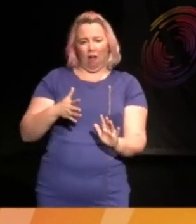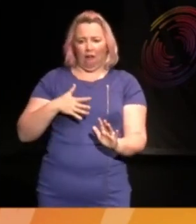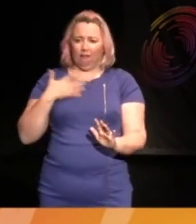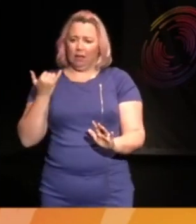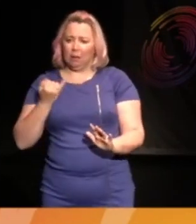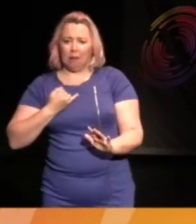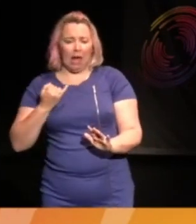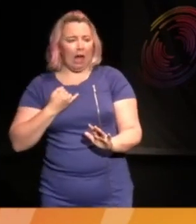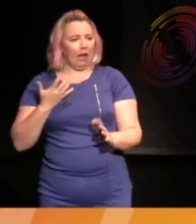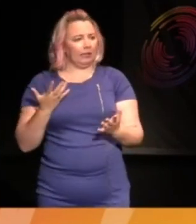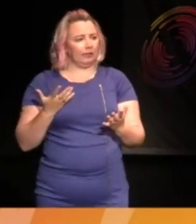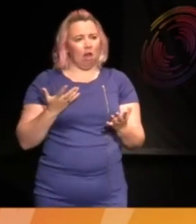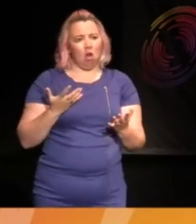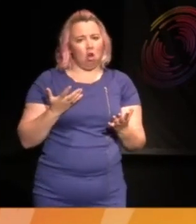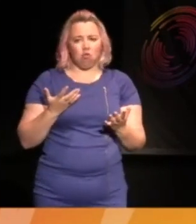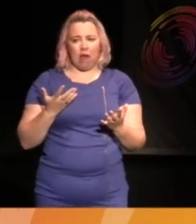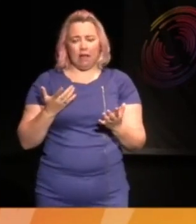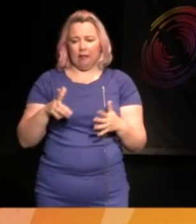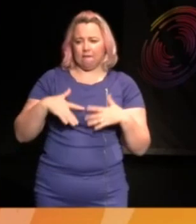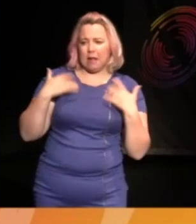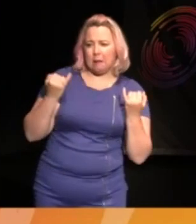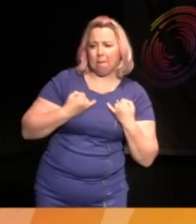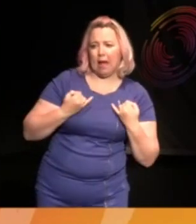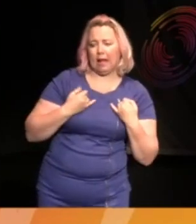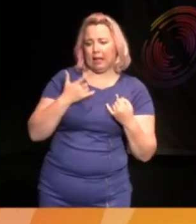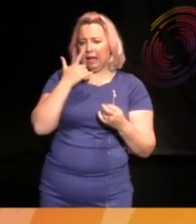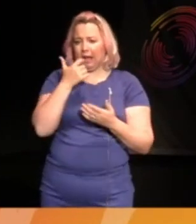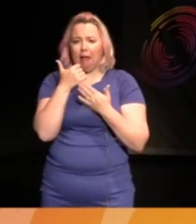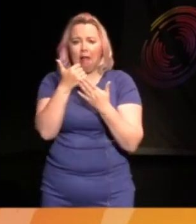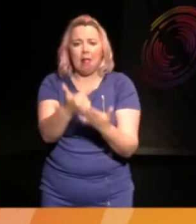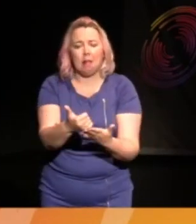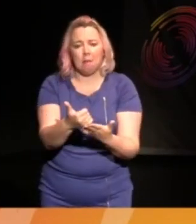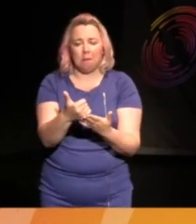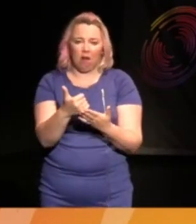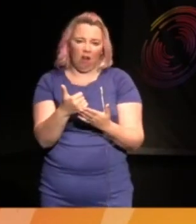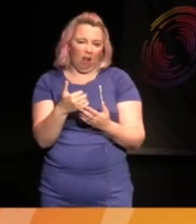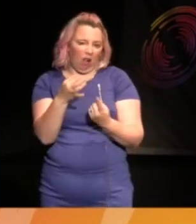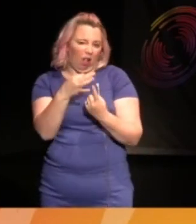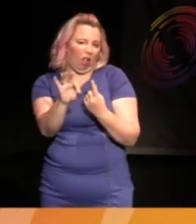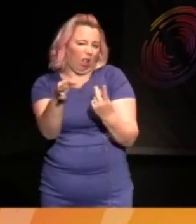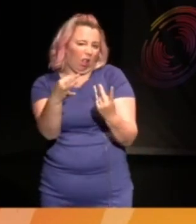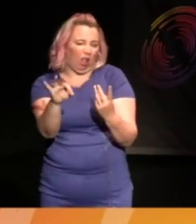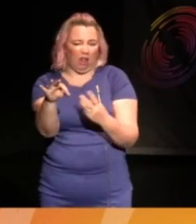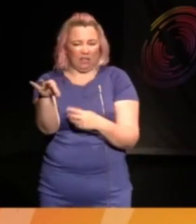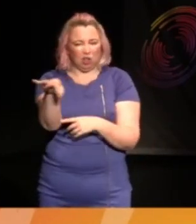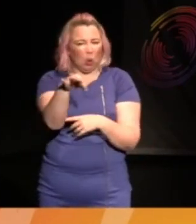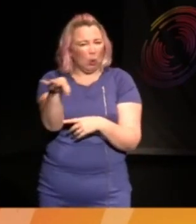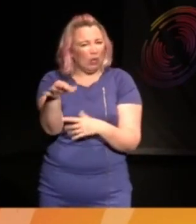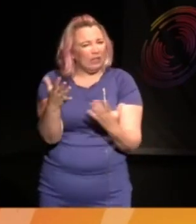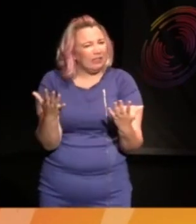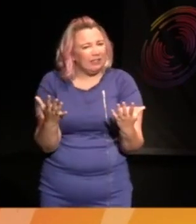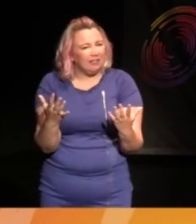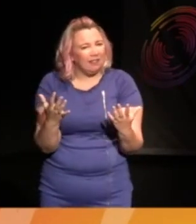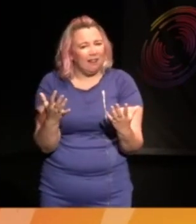feel bad. It's like, okay, these are the ways in which you could help. Do these things. It's like, oh, no, I can't do that. It might be seen